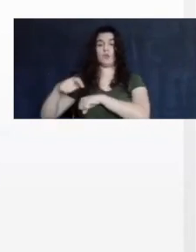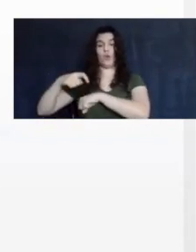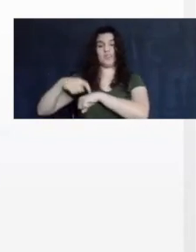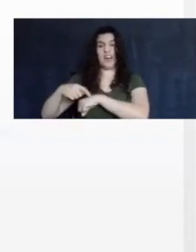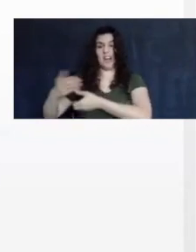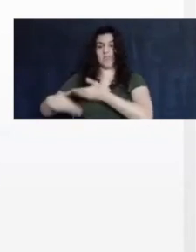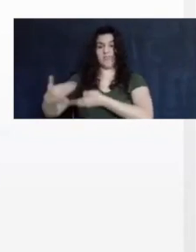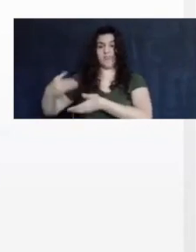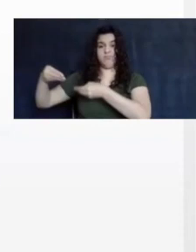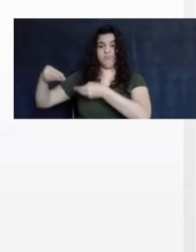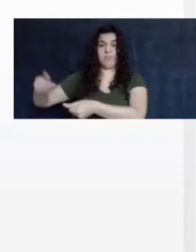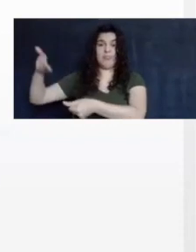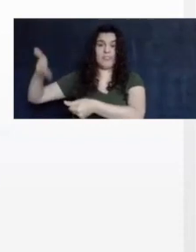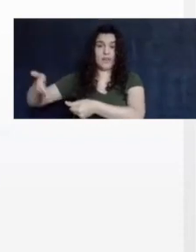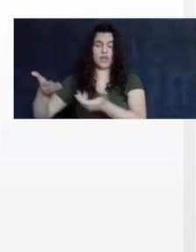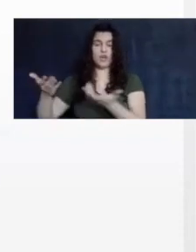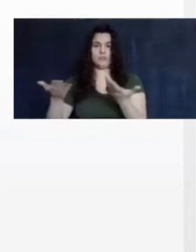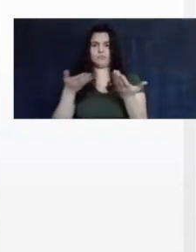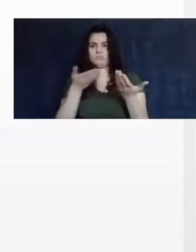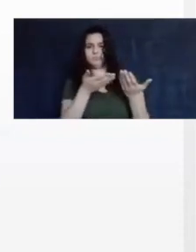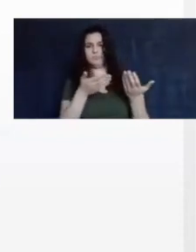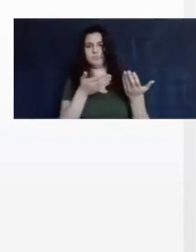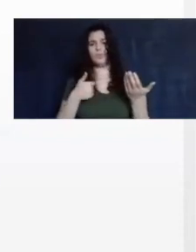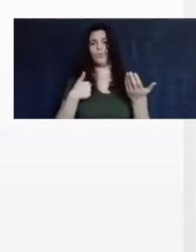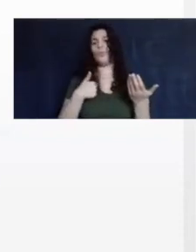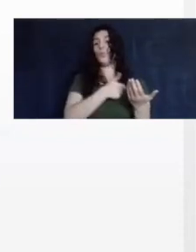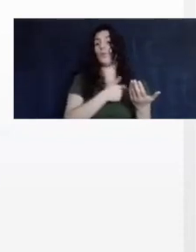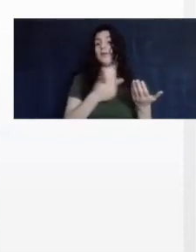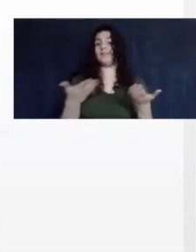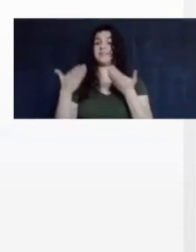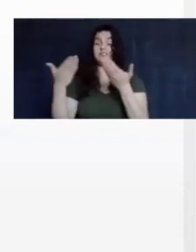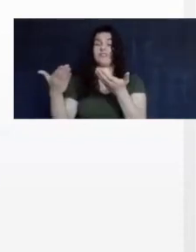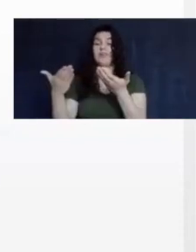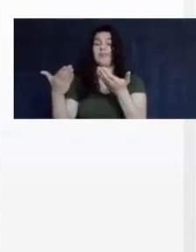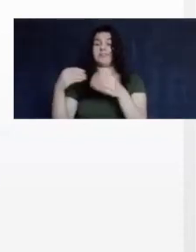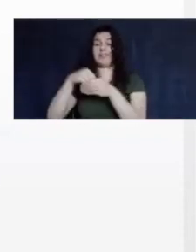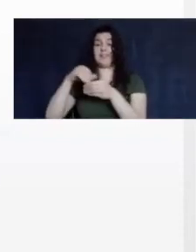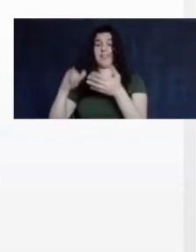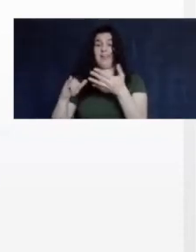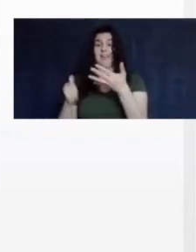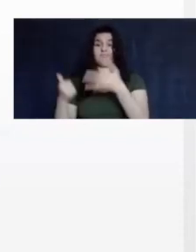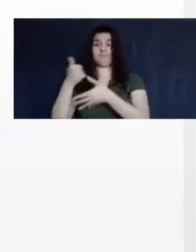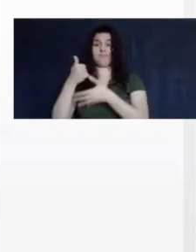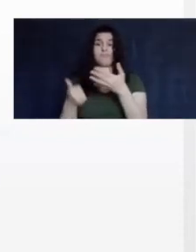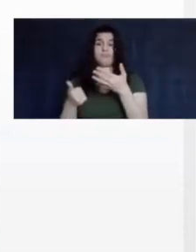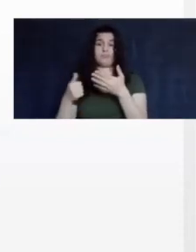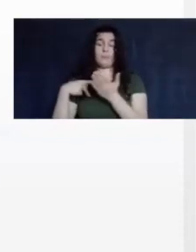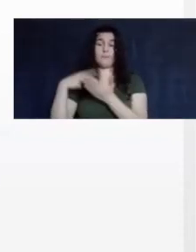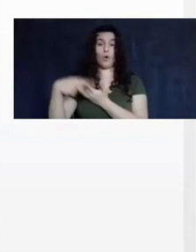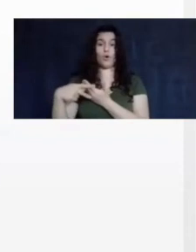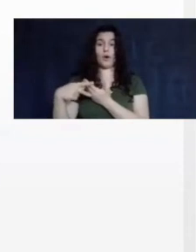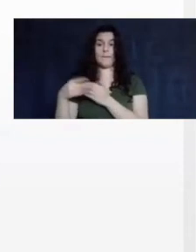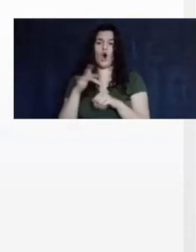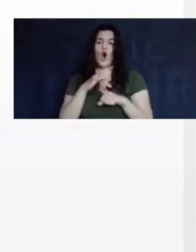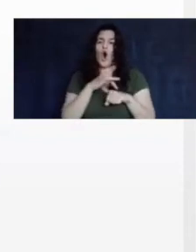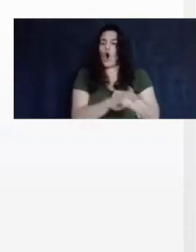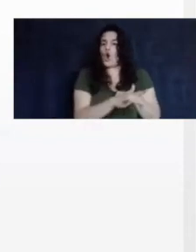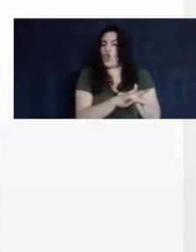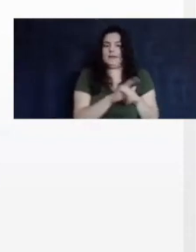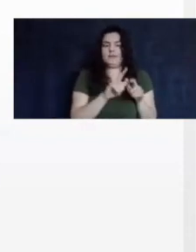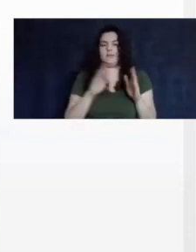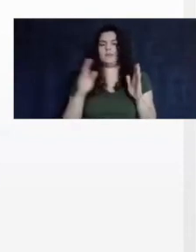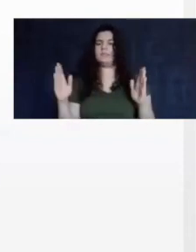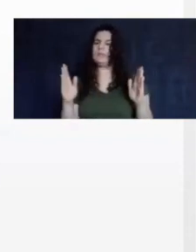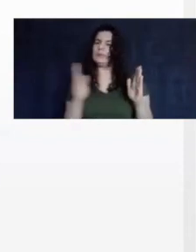have. We suggest that early in the program that you start thinking about a topic. Topic's not a